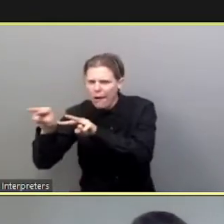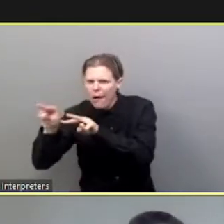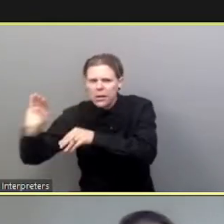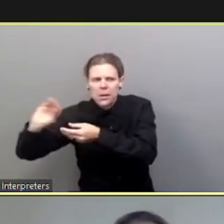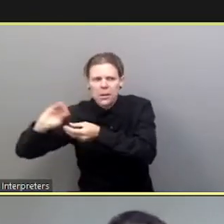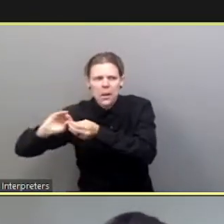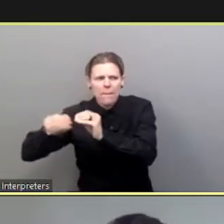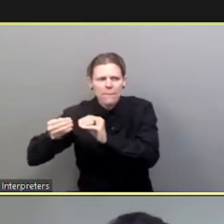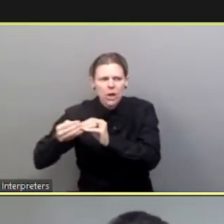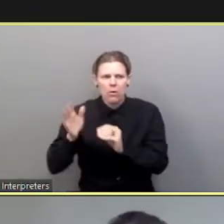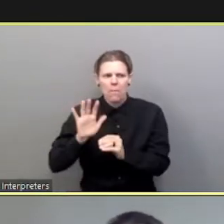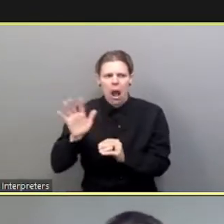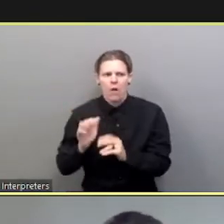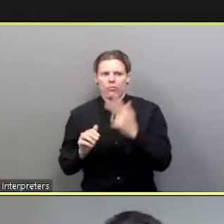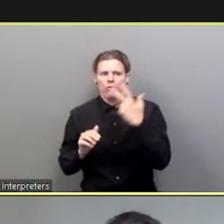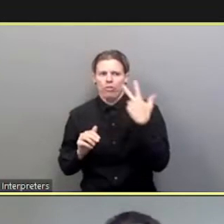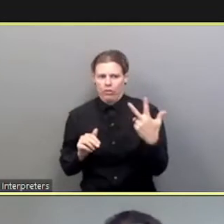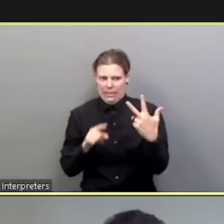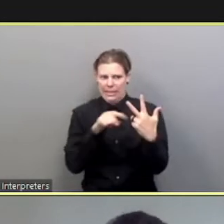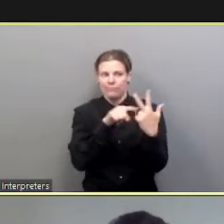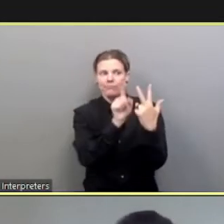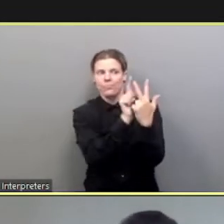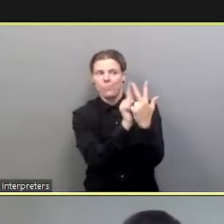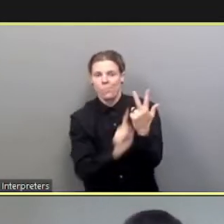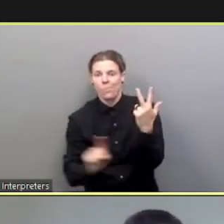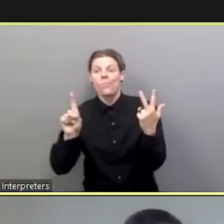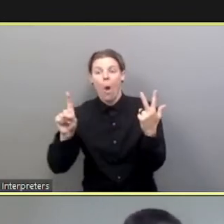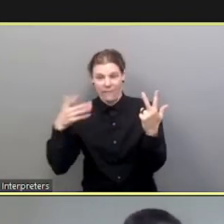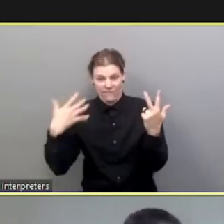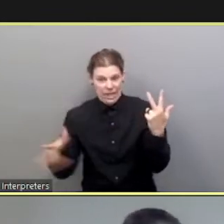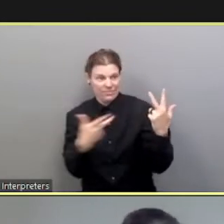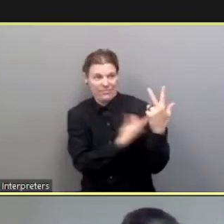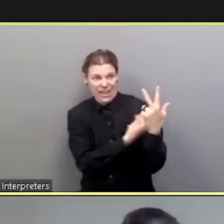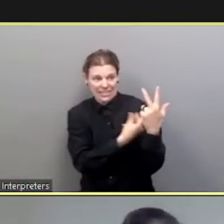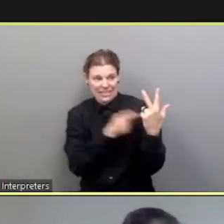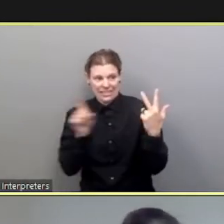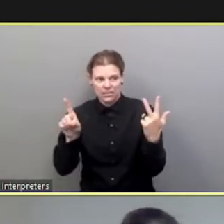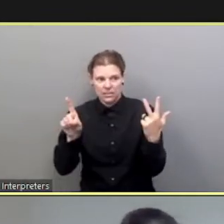vaccinated. The death rates are also quite elevated.